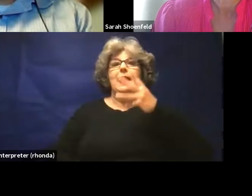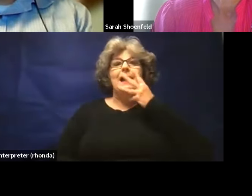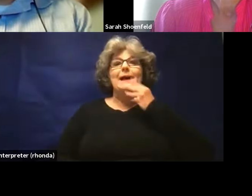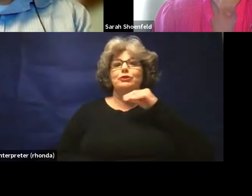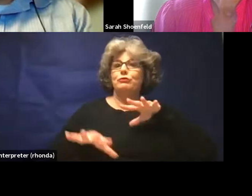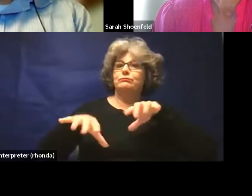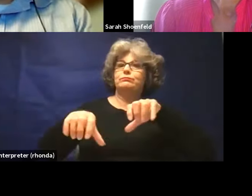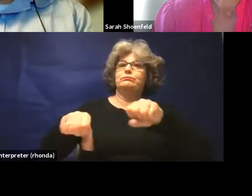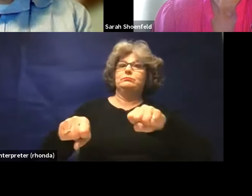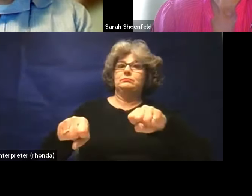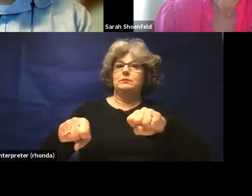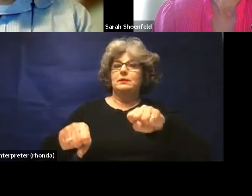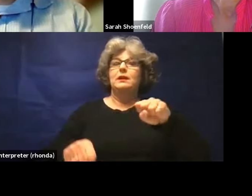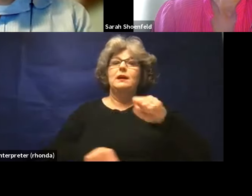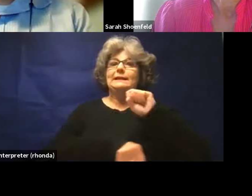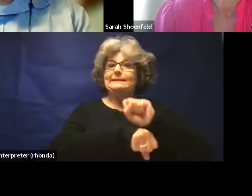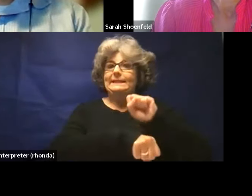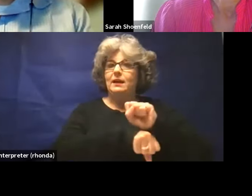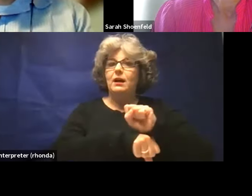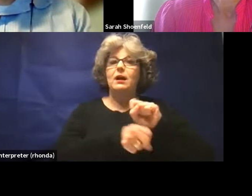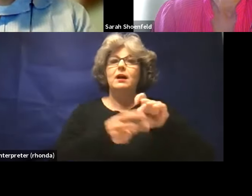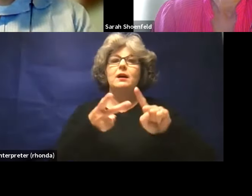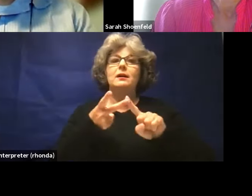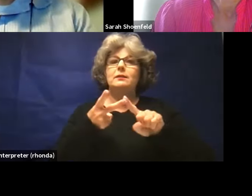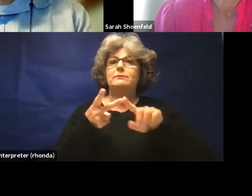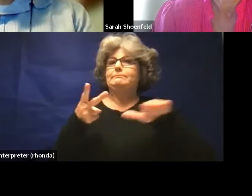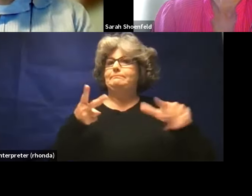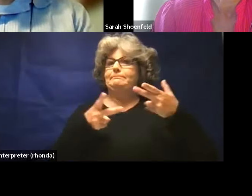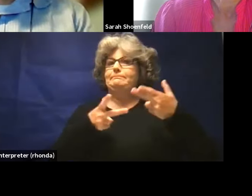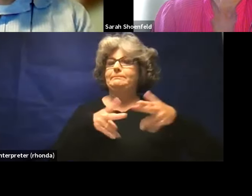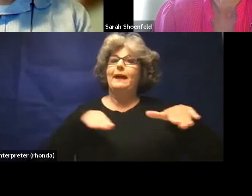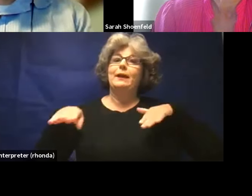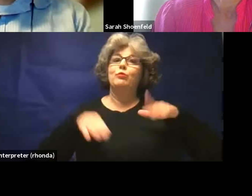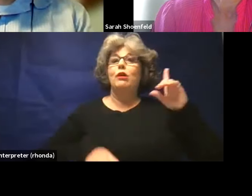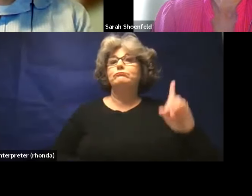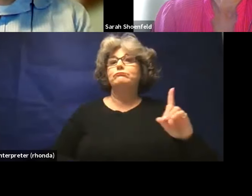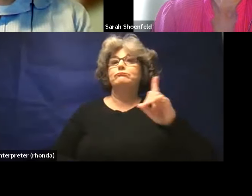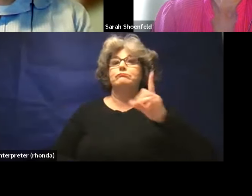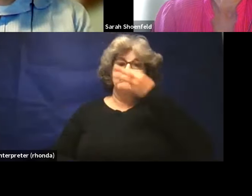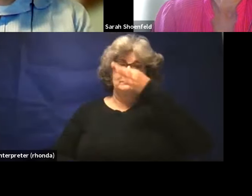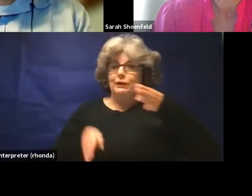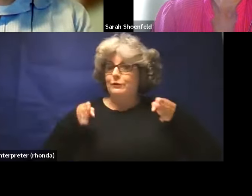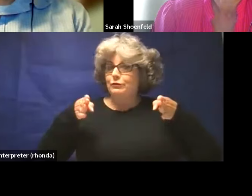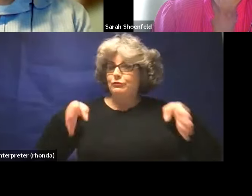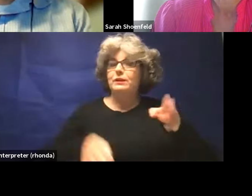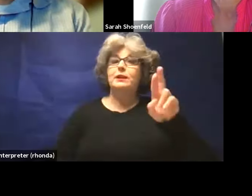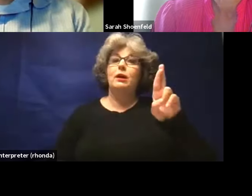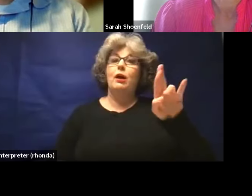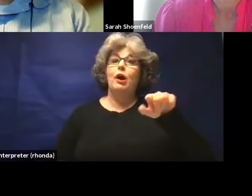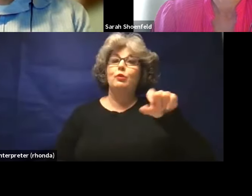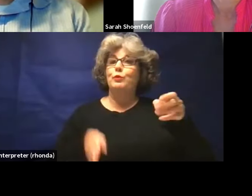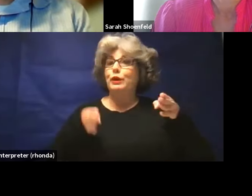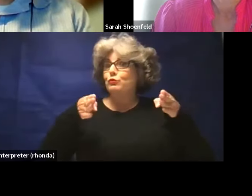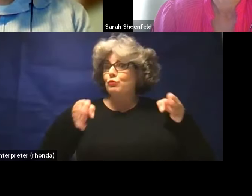enclave. There was a synagogue, Shar Tefillah, that they could walk to that was right down the street on Riggs Road. And